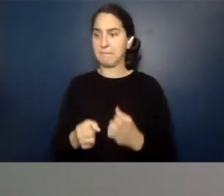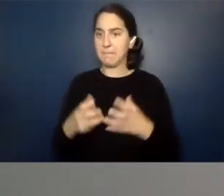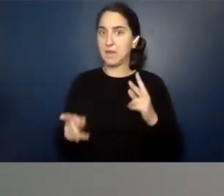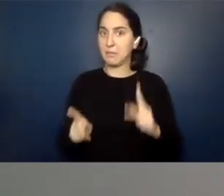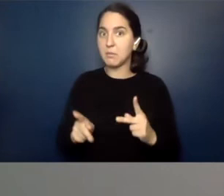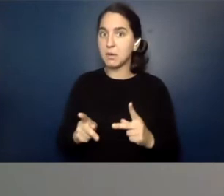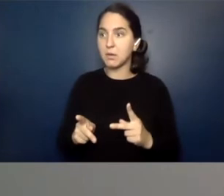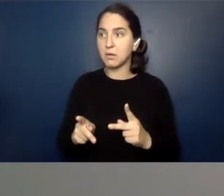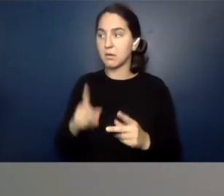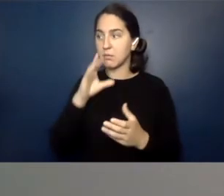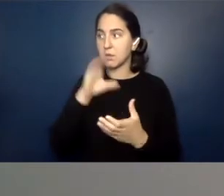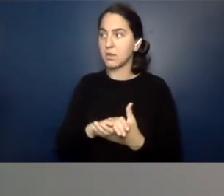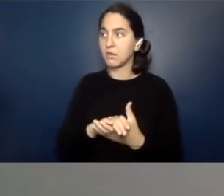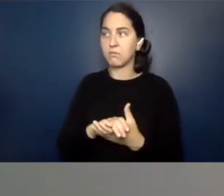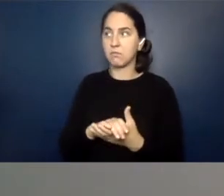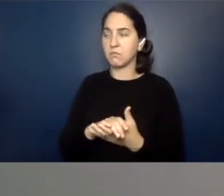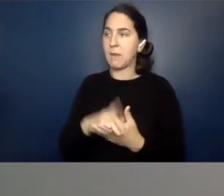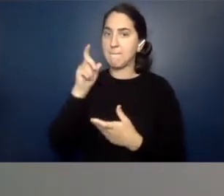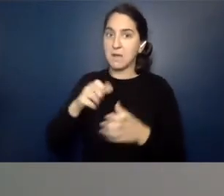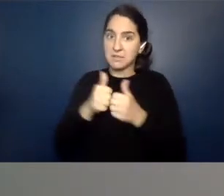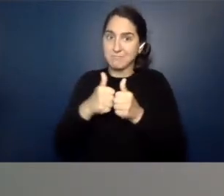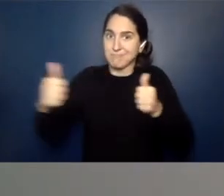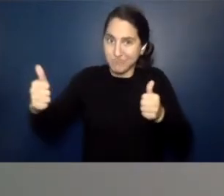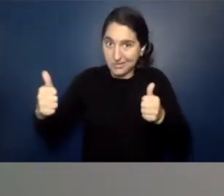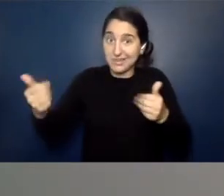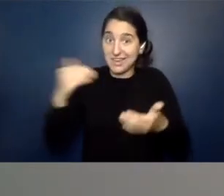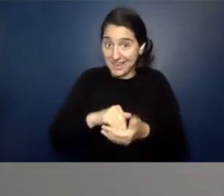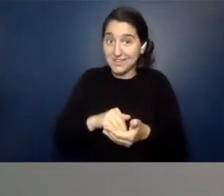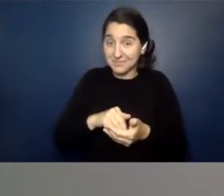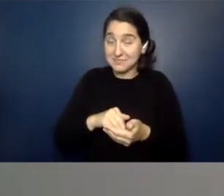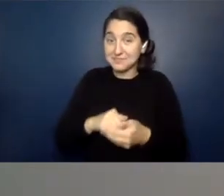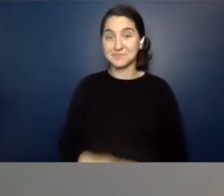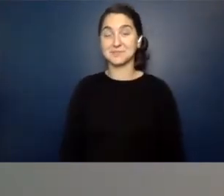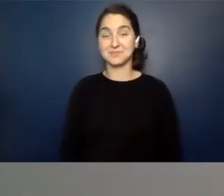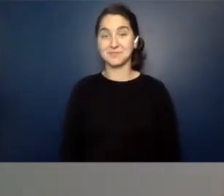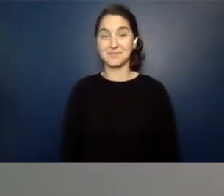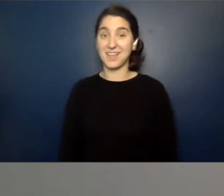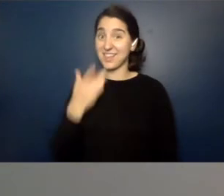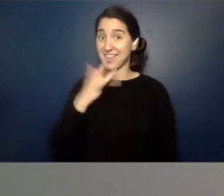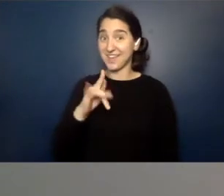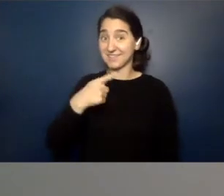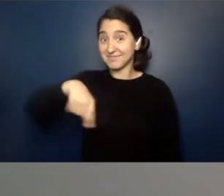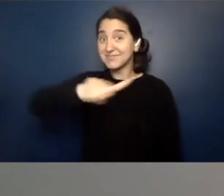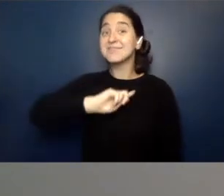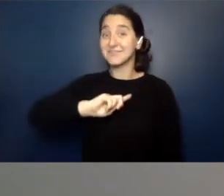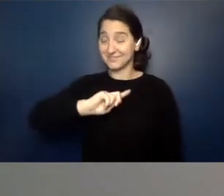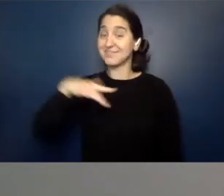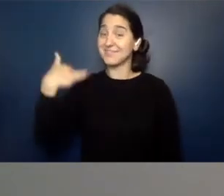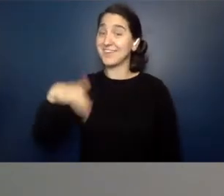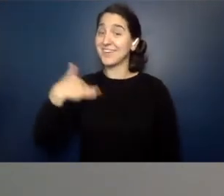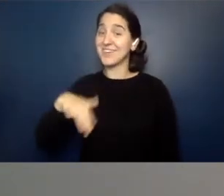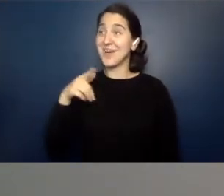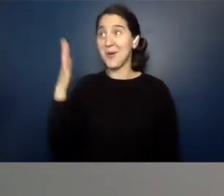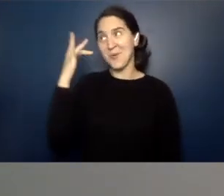both sides. She loved, she pushed, I'm sure she pulled, I'm sure she twisted some arms, and then